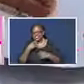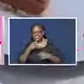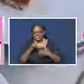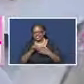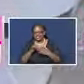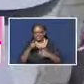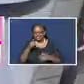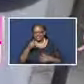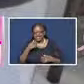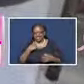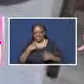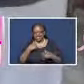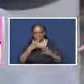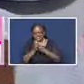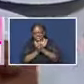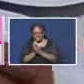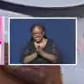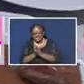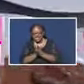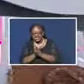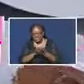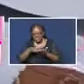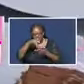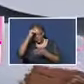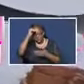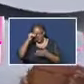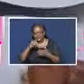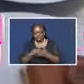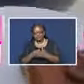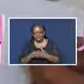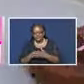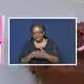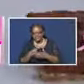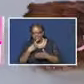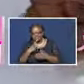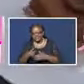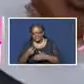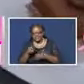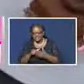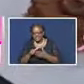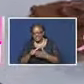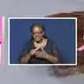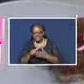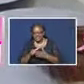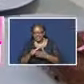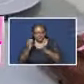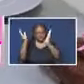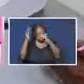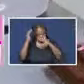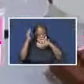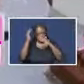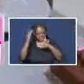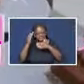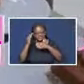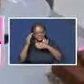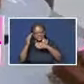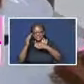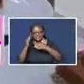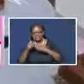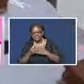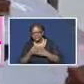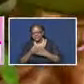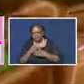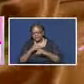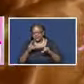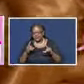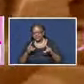bar. I'm really excited that I won, because that's not something that I was going into the competition expecting at all. I was just expecting to go and I